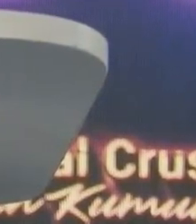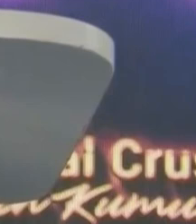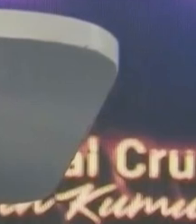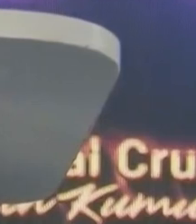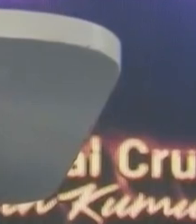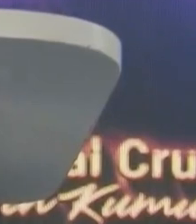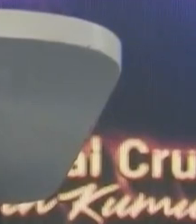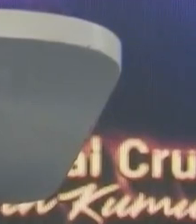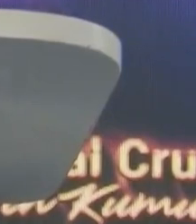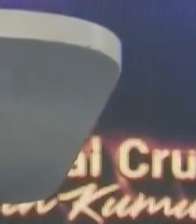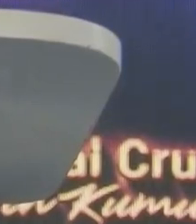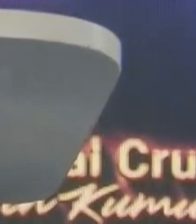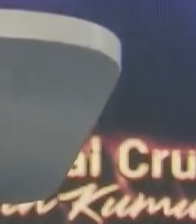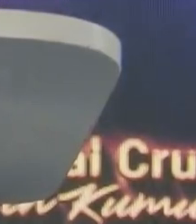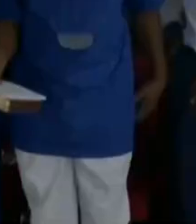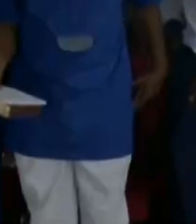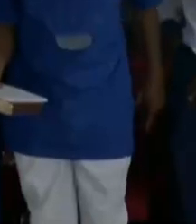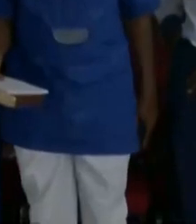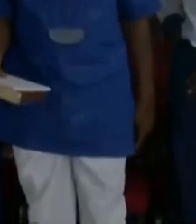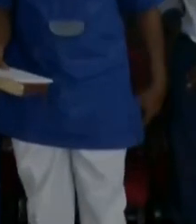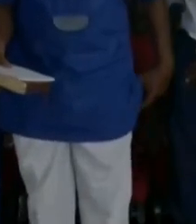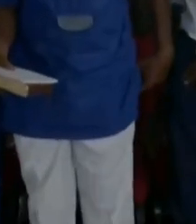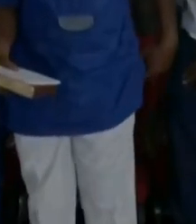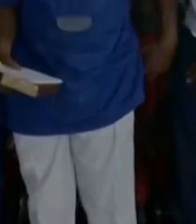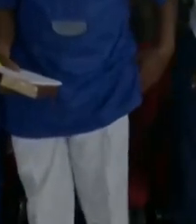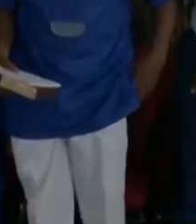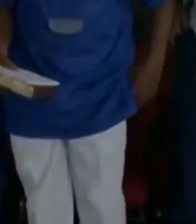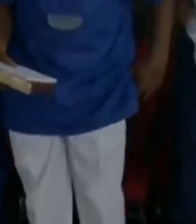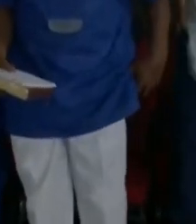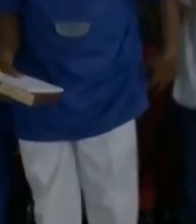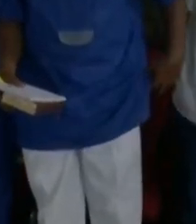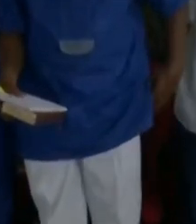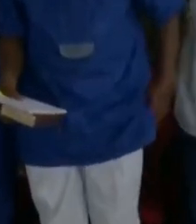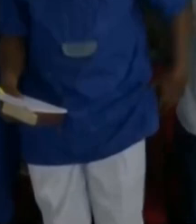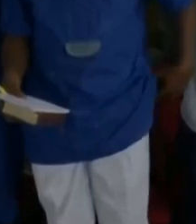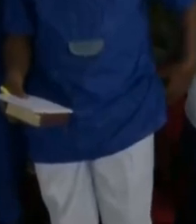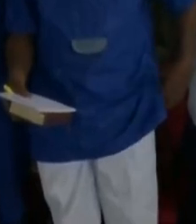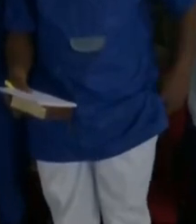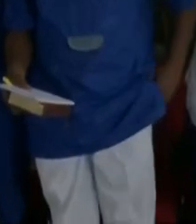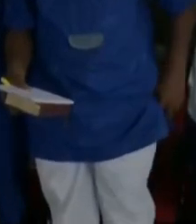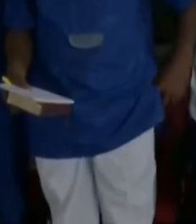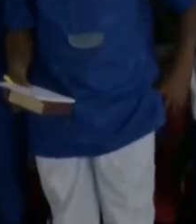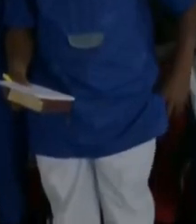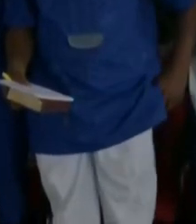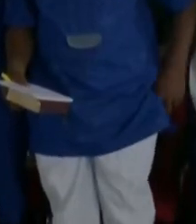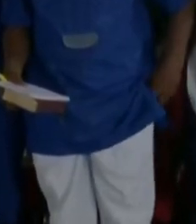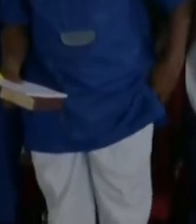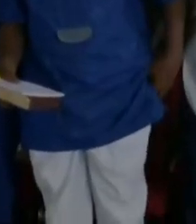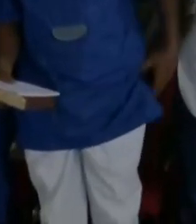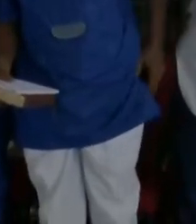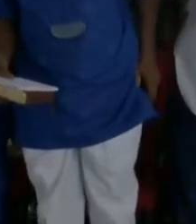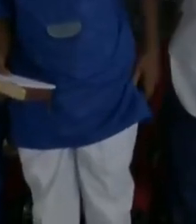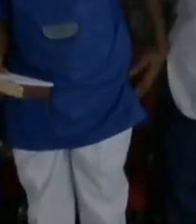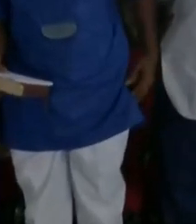just abundance. Don't be just satisfied by an angel. Don't be satisfied with advance. Let the presence of